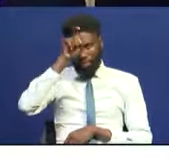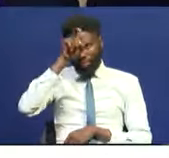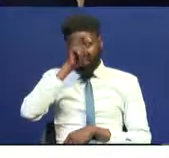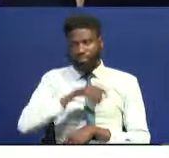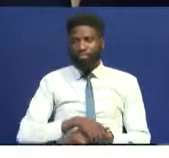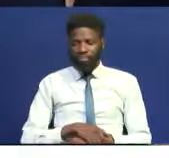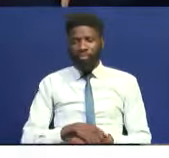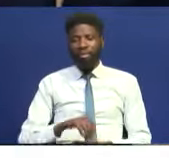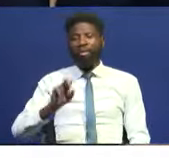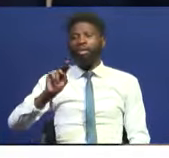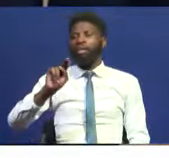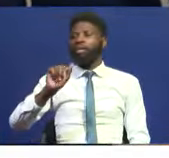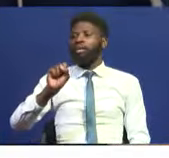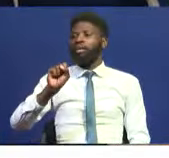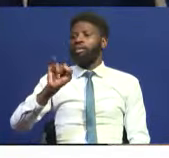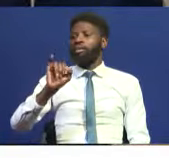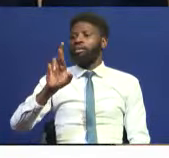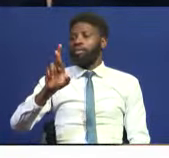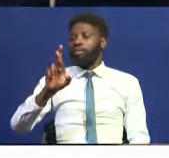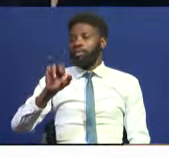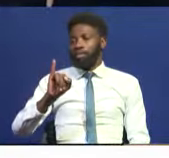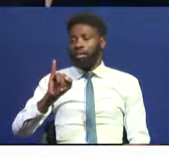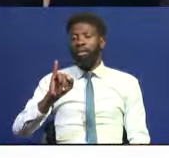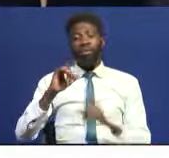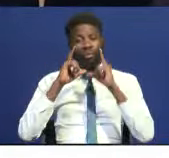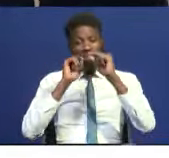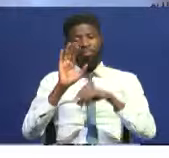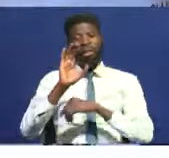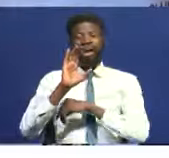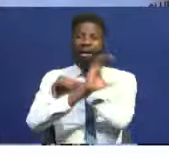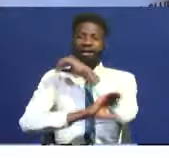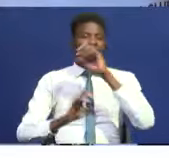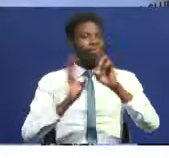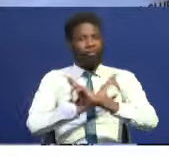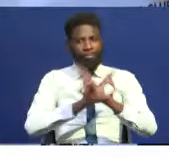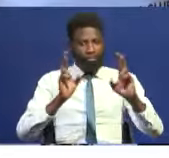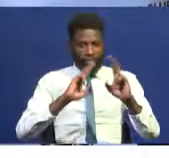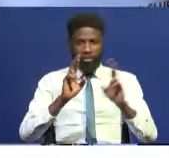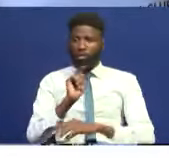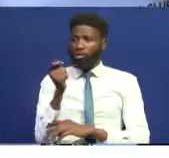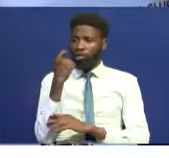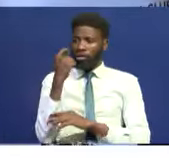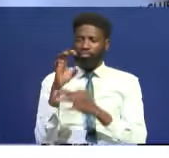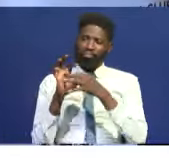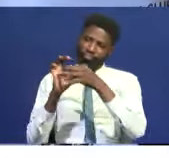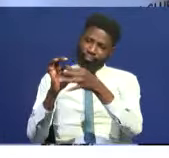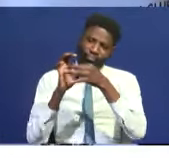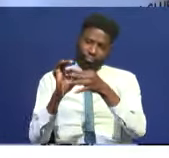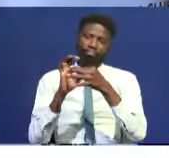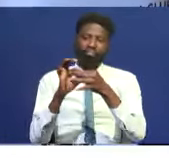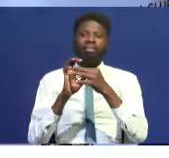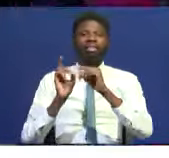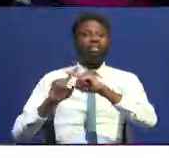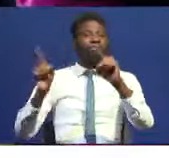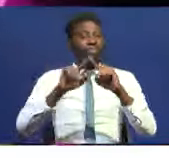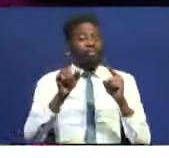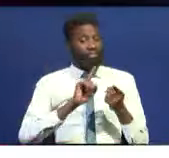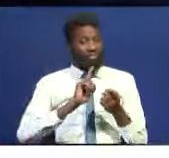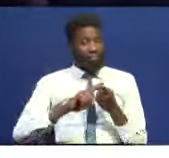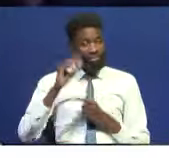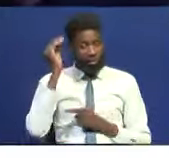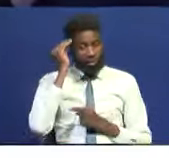Atia alitumia fursa hiyo kusisitiza kujitolea kwa taifa lake kuimarisha uhusiano na Kenya katika sekta mbalimbali kama vile